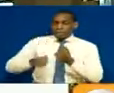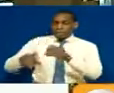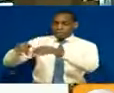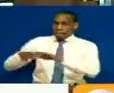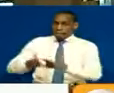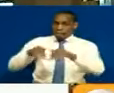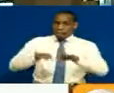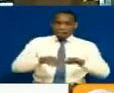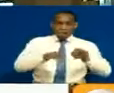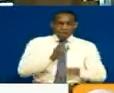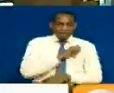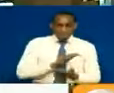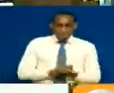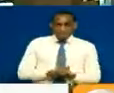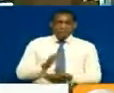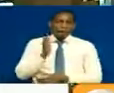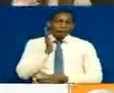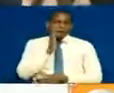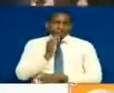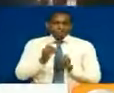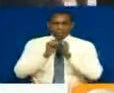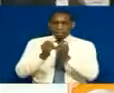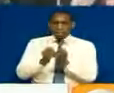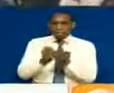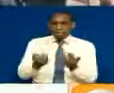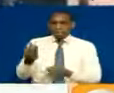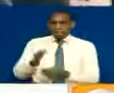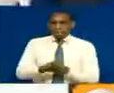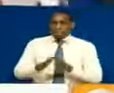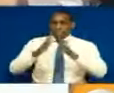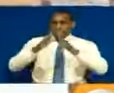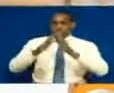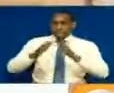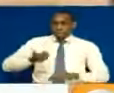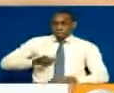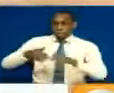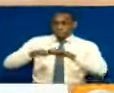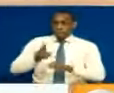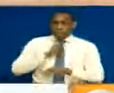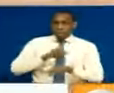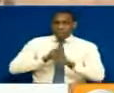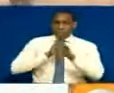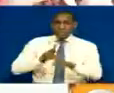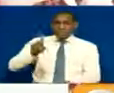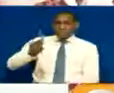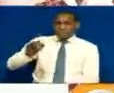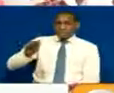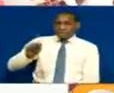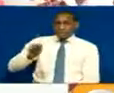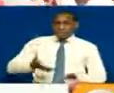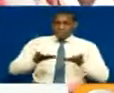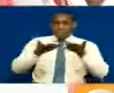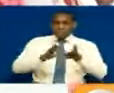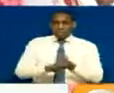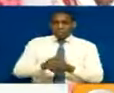been laid to rest. Now, the mother, her three children, and her house help were buried after the results of DNA testing came